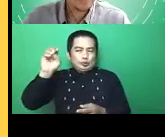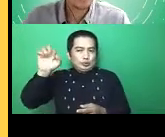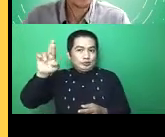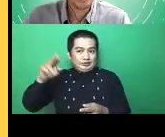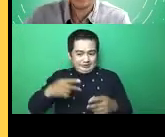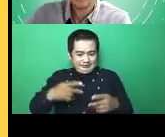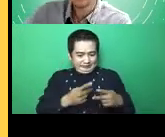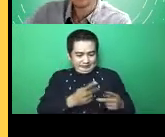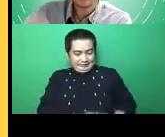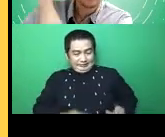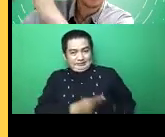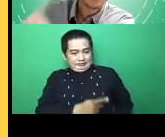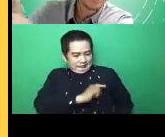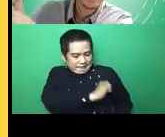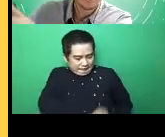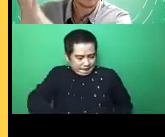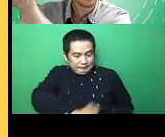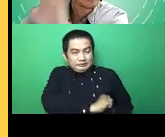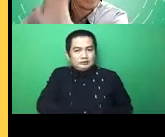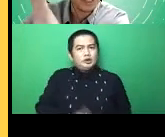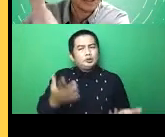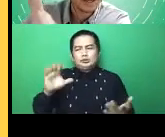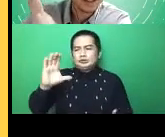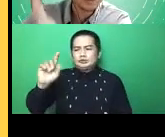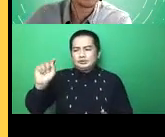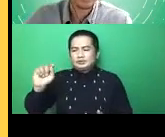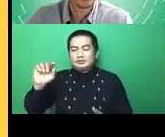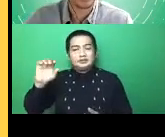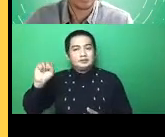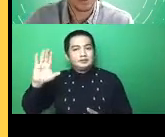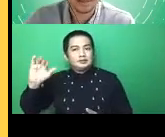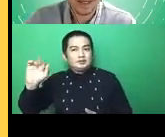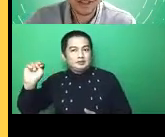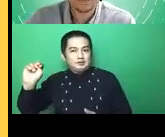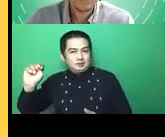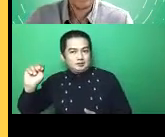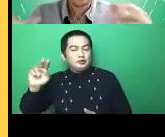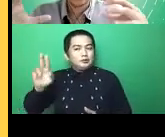rather than using a CT scan or a 2D X-ray to base their